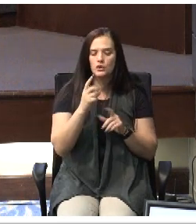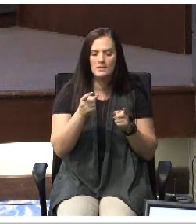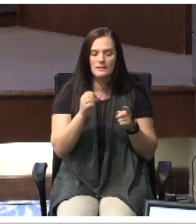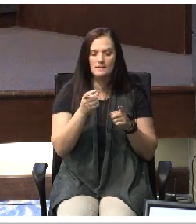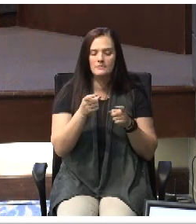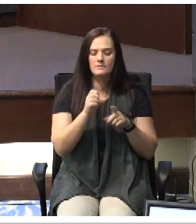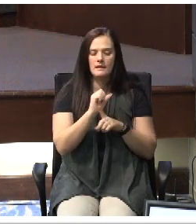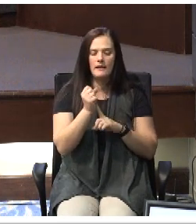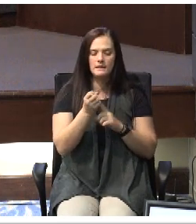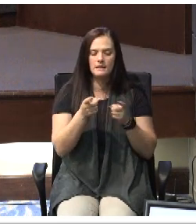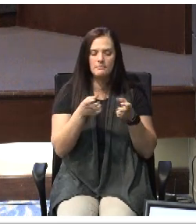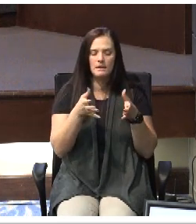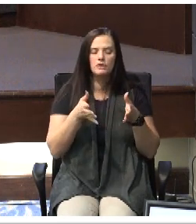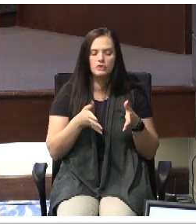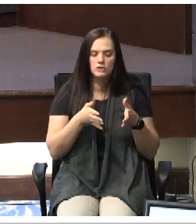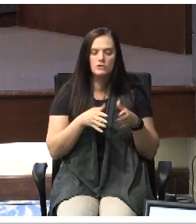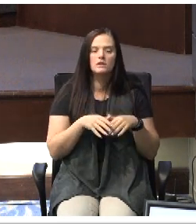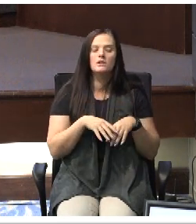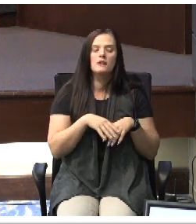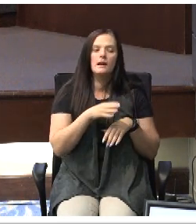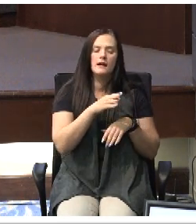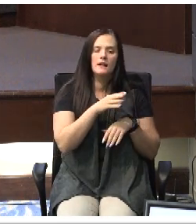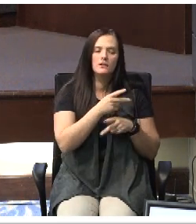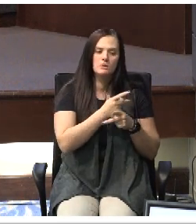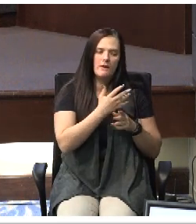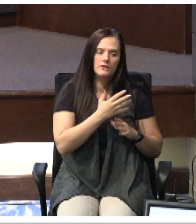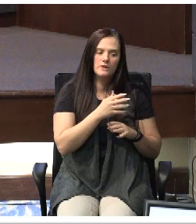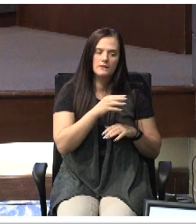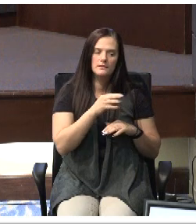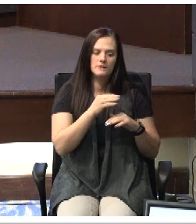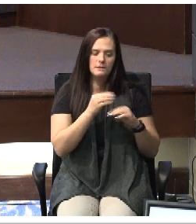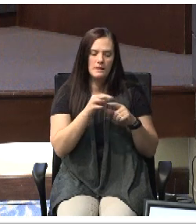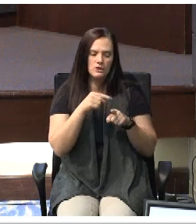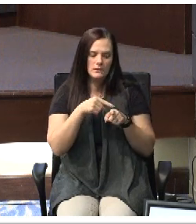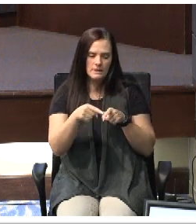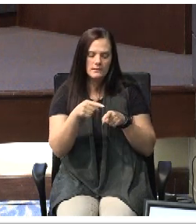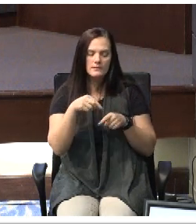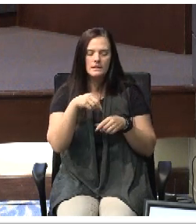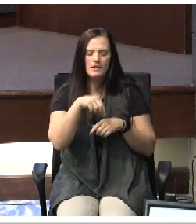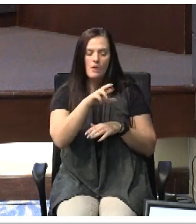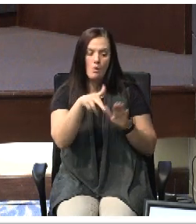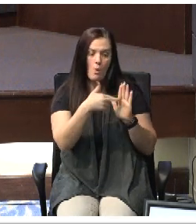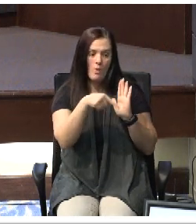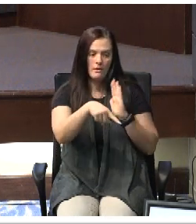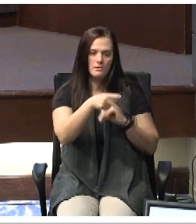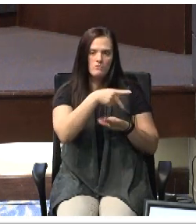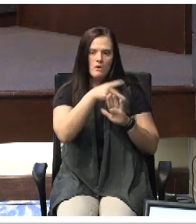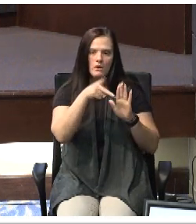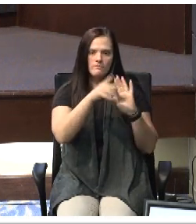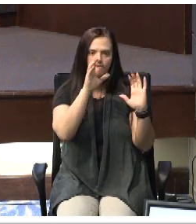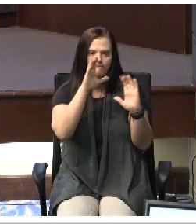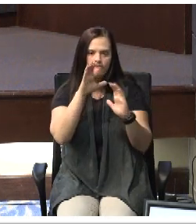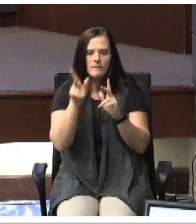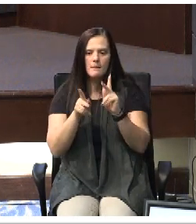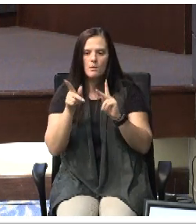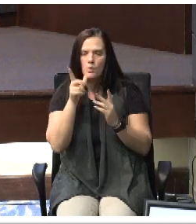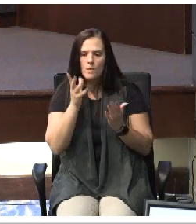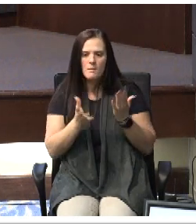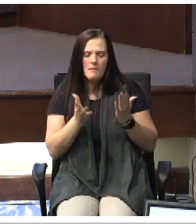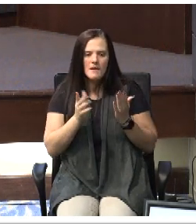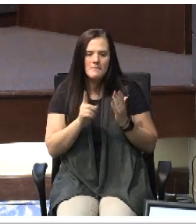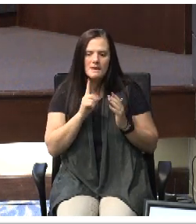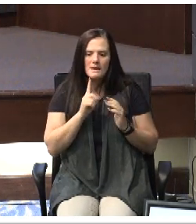managers, a supervisor, and a rehabilitation specialist. And the role of this program is to seek out individuals who might